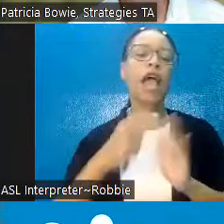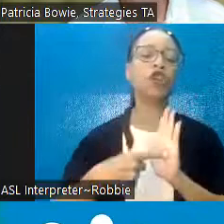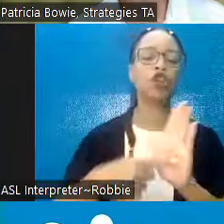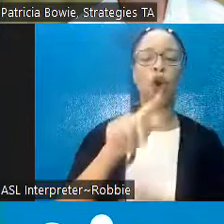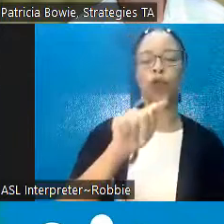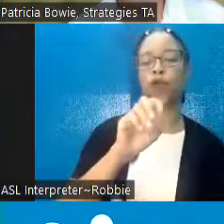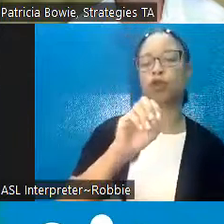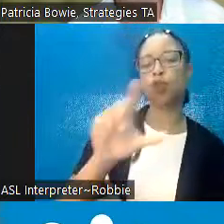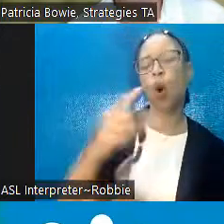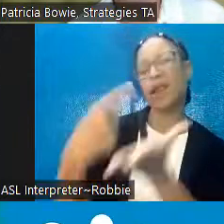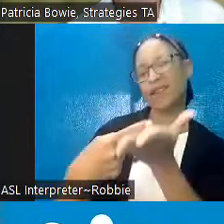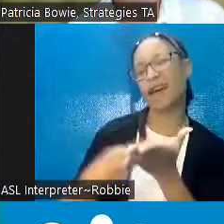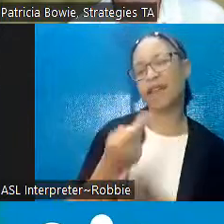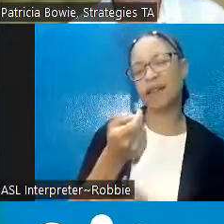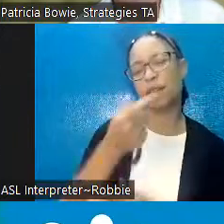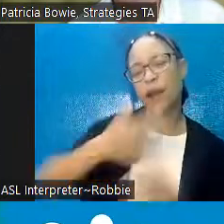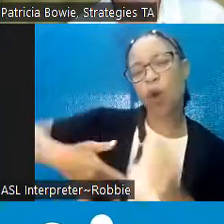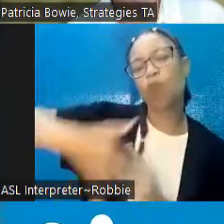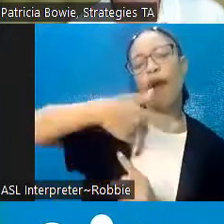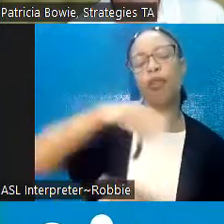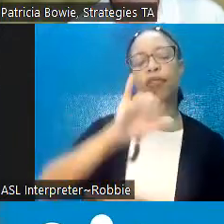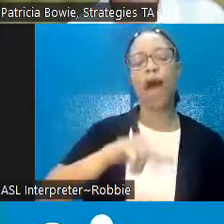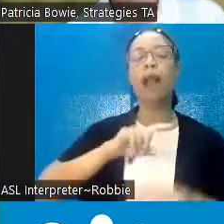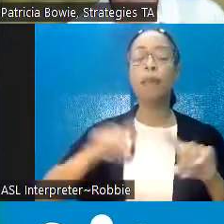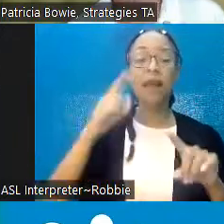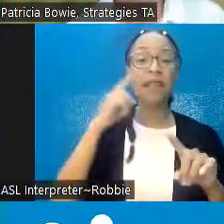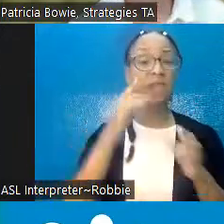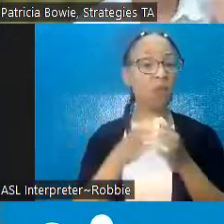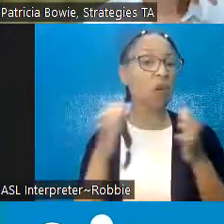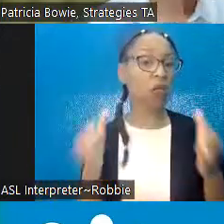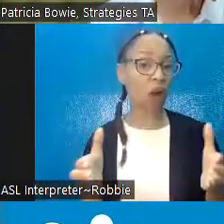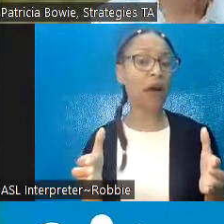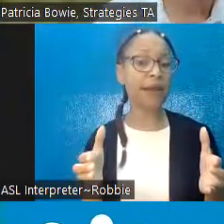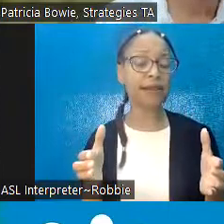some dialogue around that, but I think there was definitely a lot of